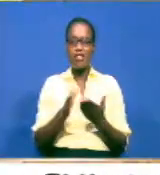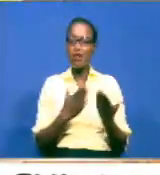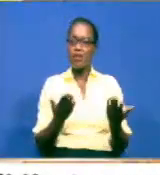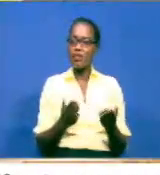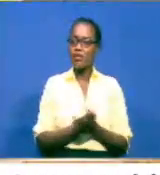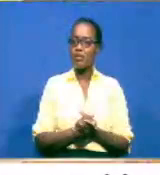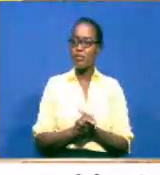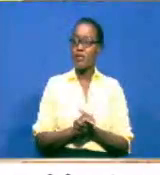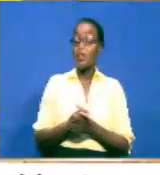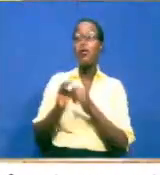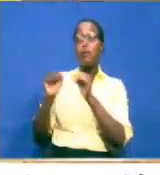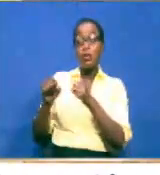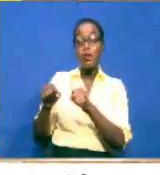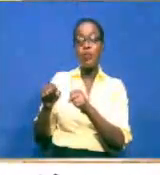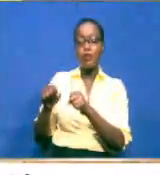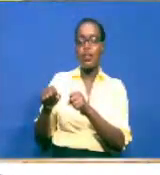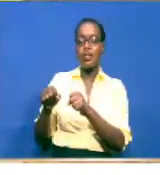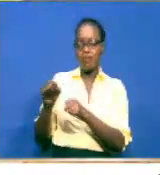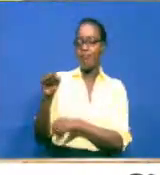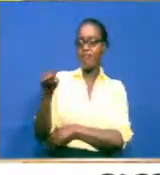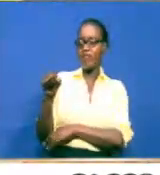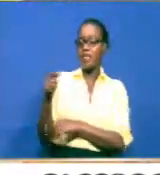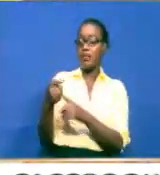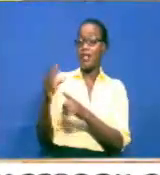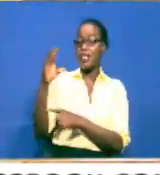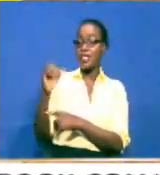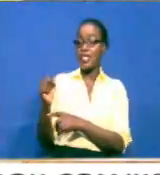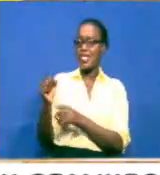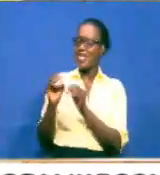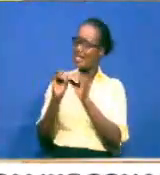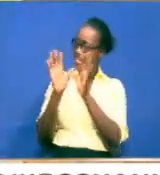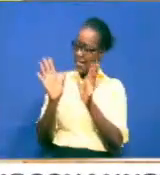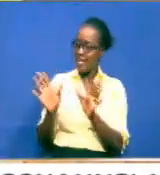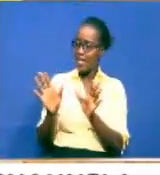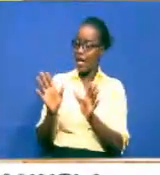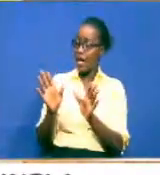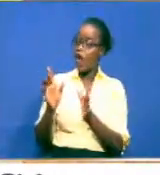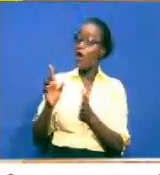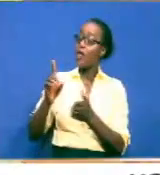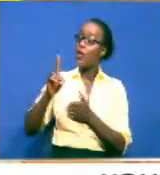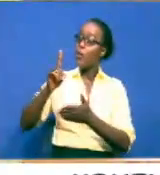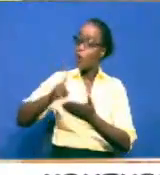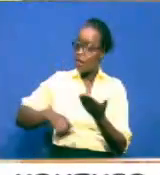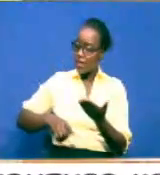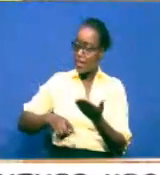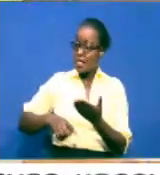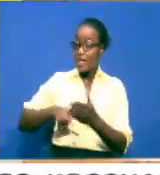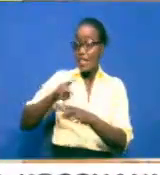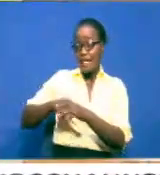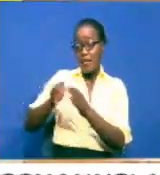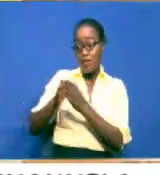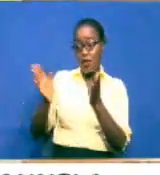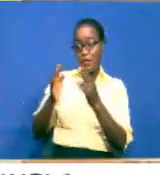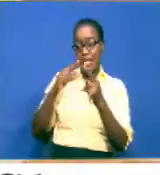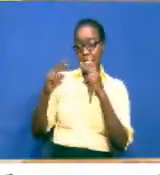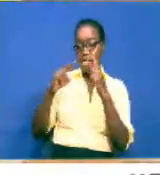There's that possibility, yes, but the CS has come out clearly that when it comes to opening the eateries,